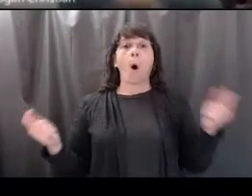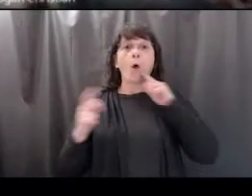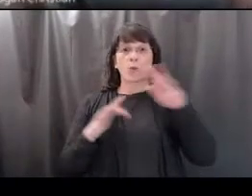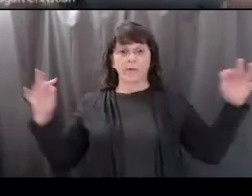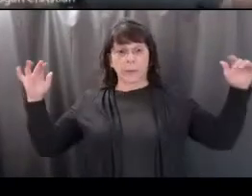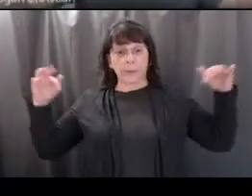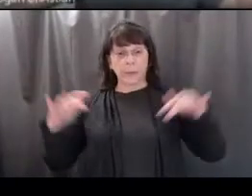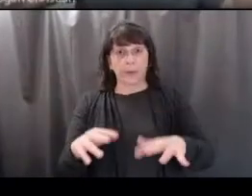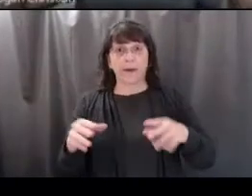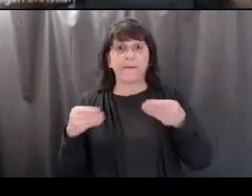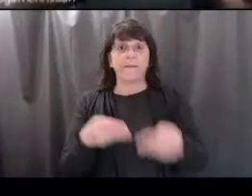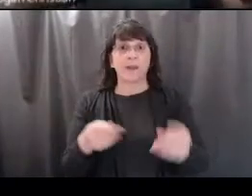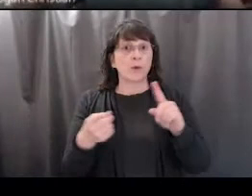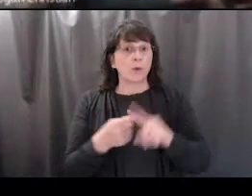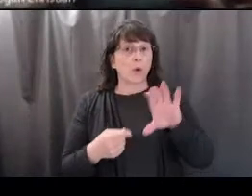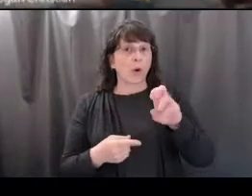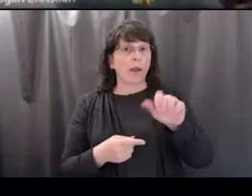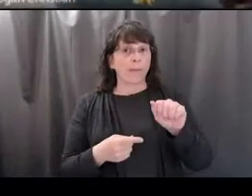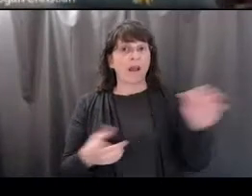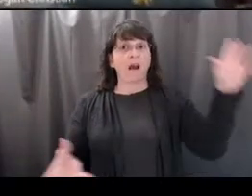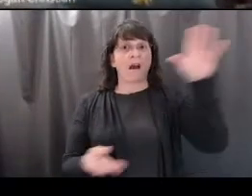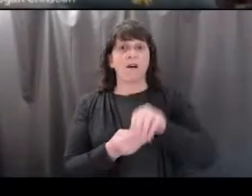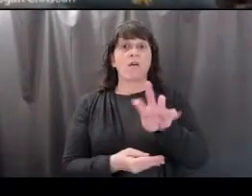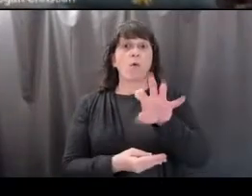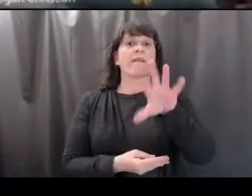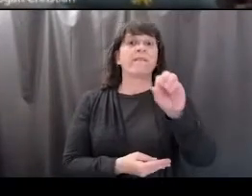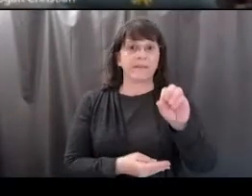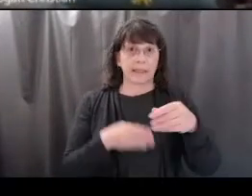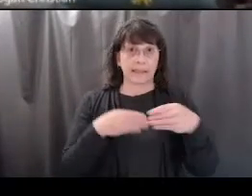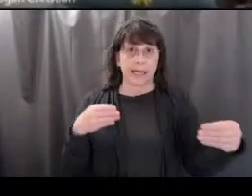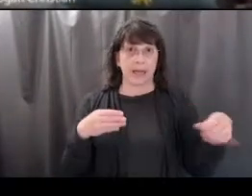Basin, which means all the tributaries that flow into the Columbia River.